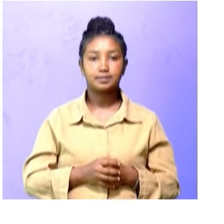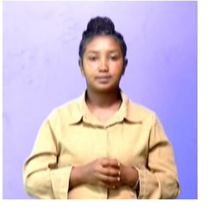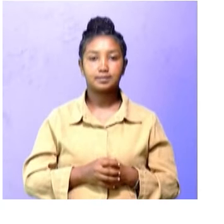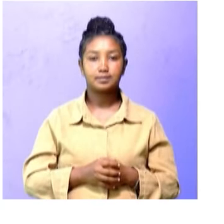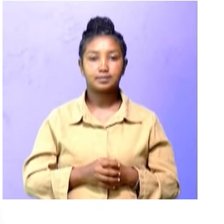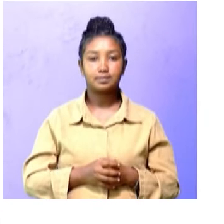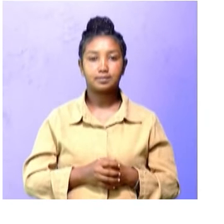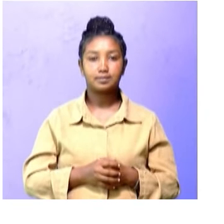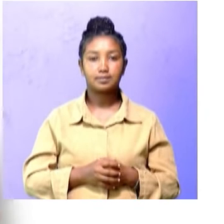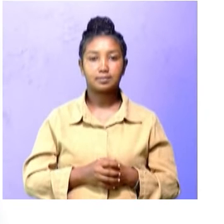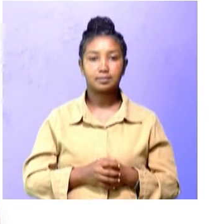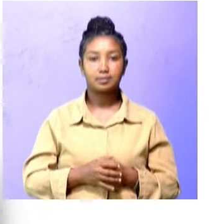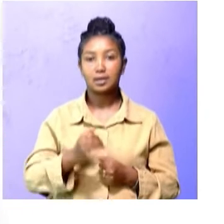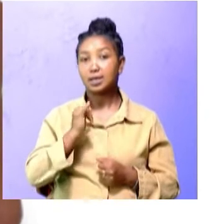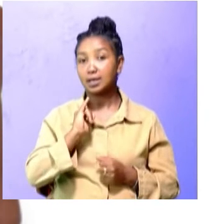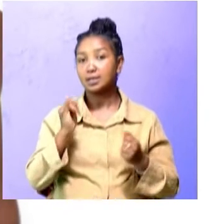is